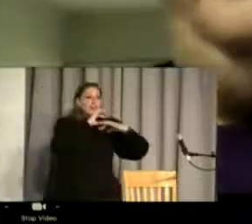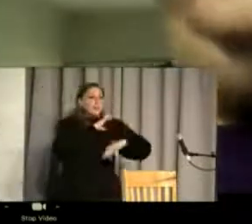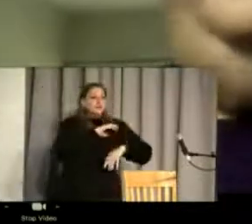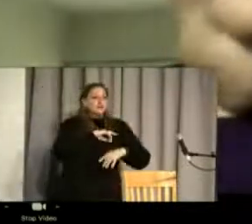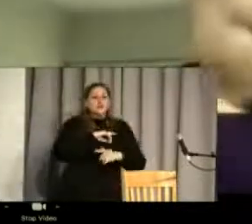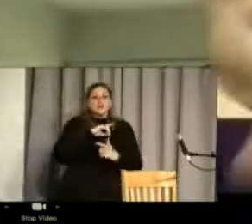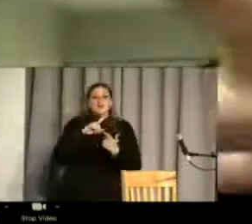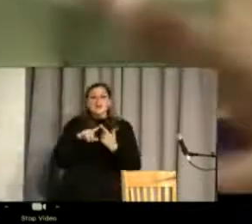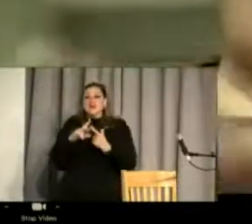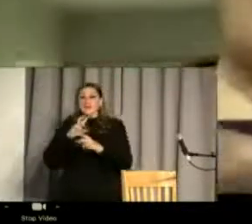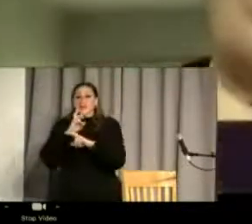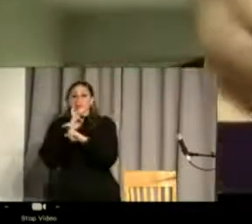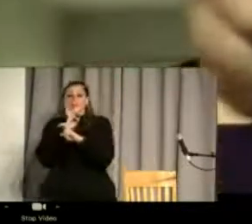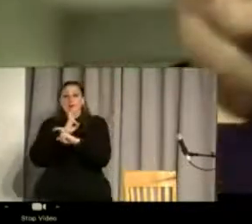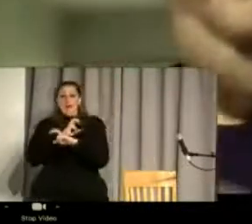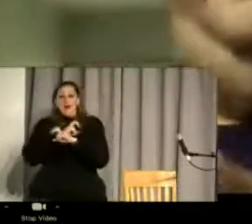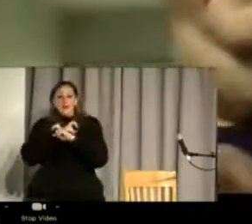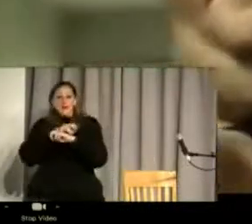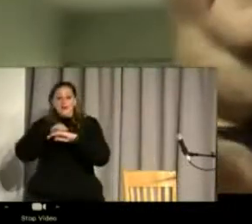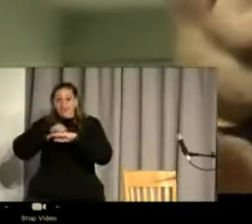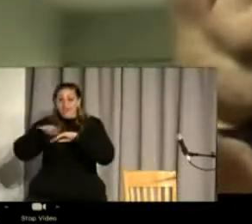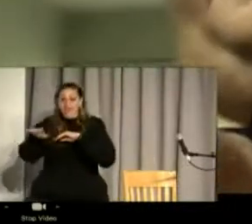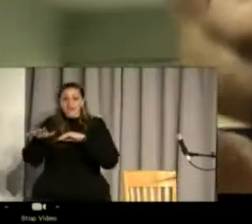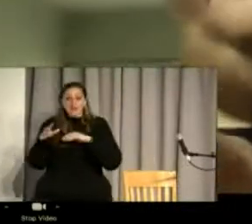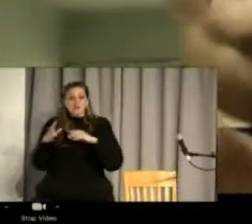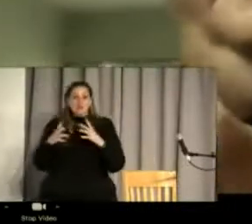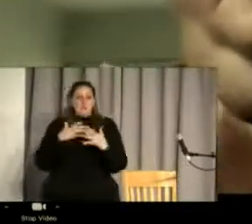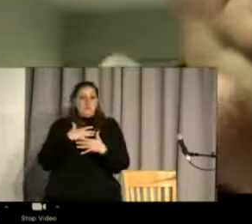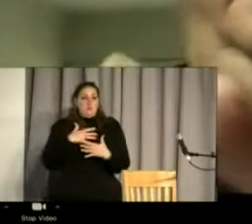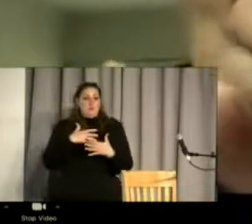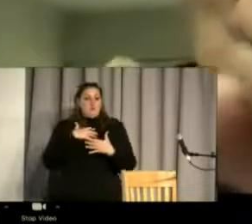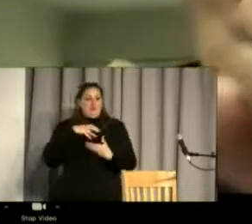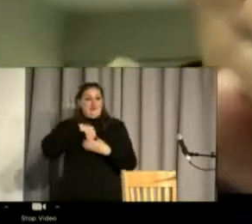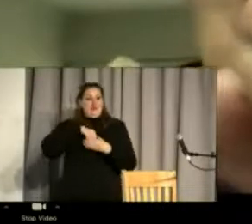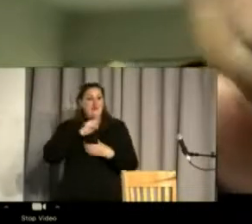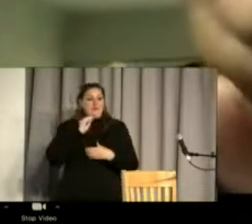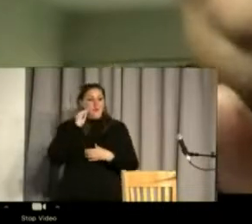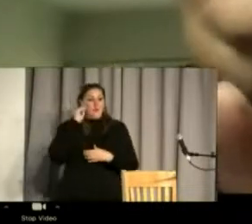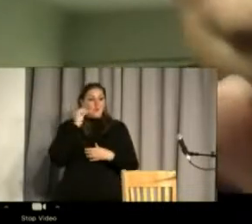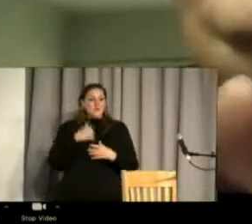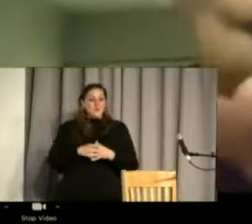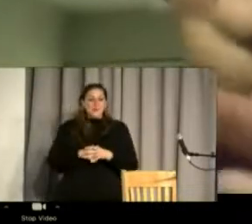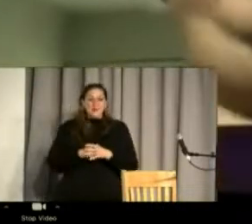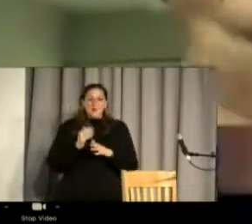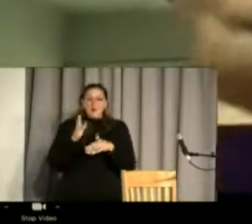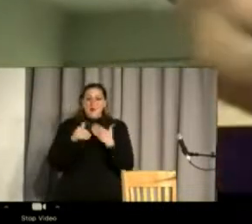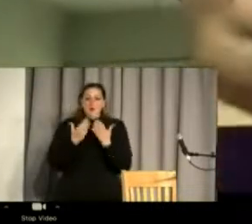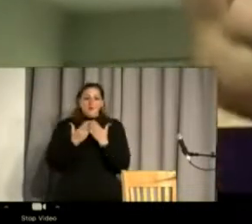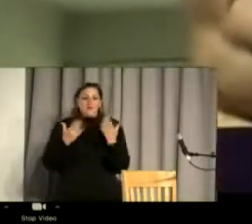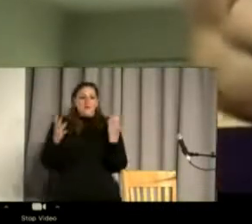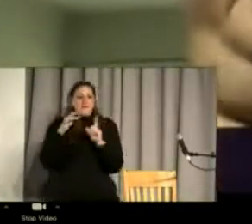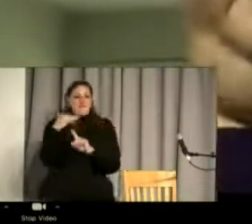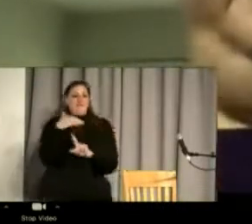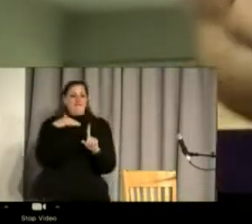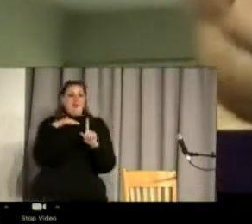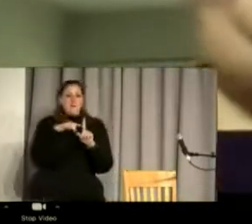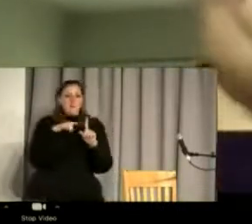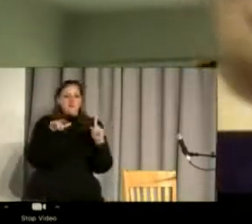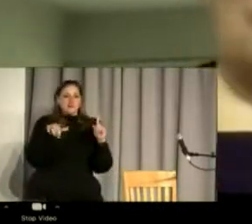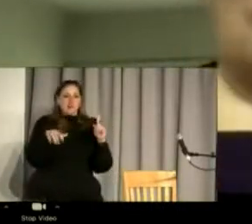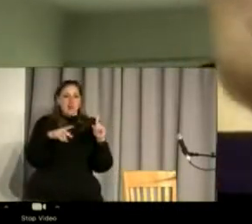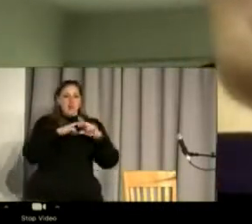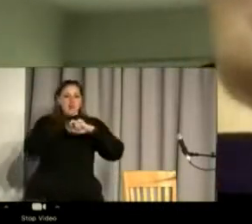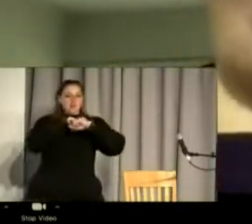contaminated water, to the level of what people are breathing in their homes, all of these environmental toxins have a